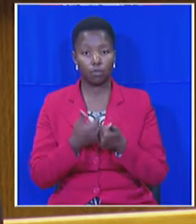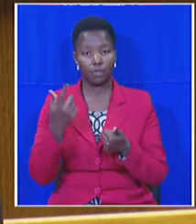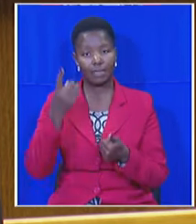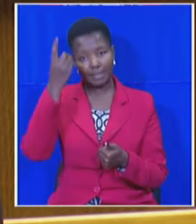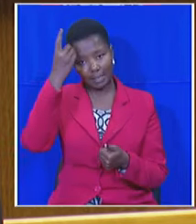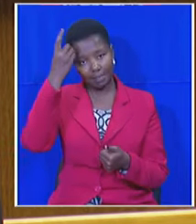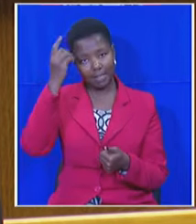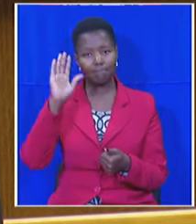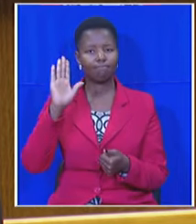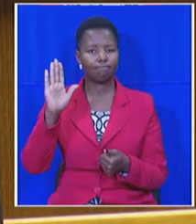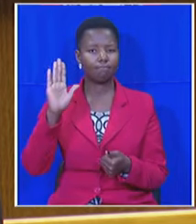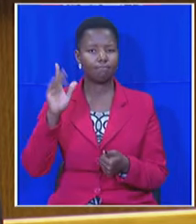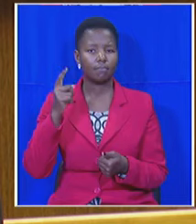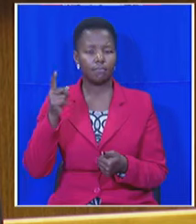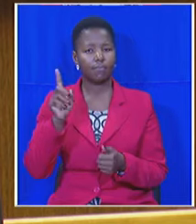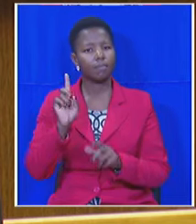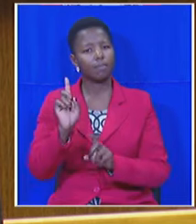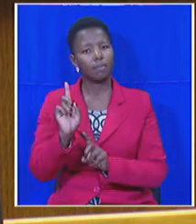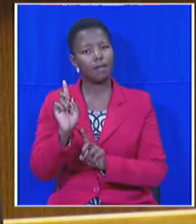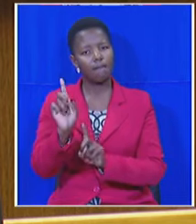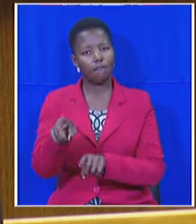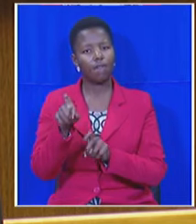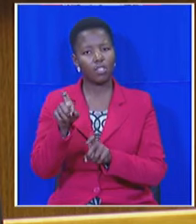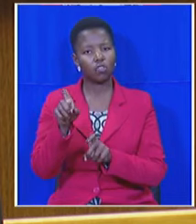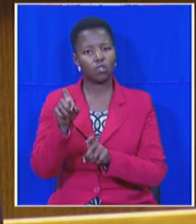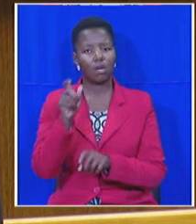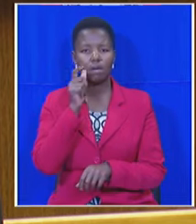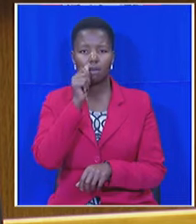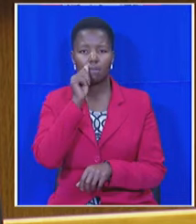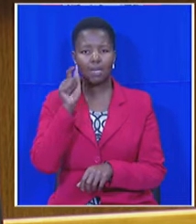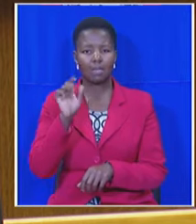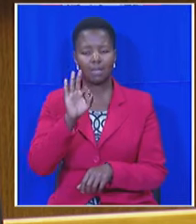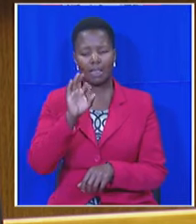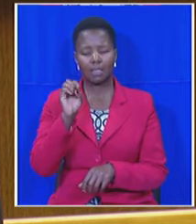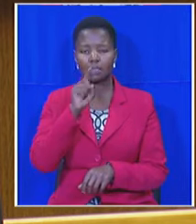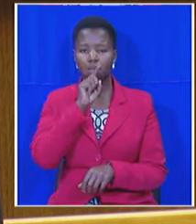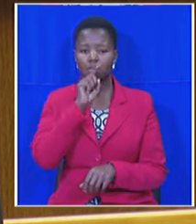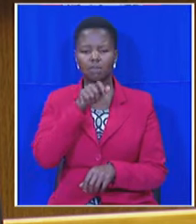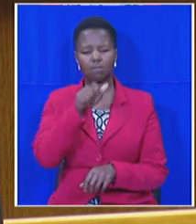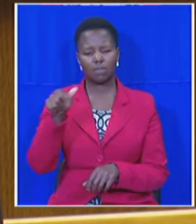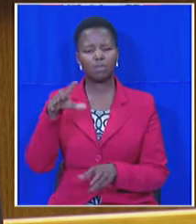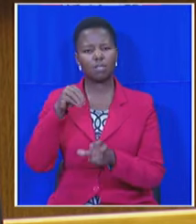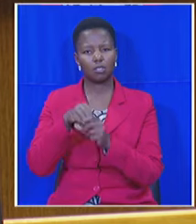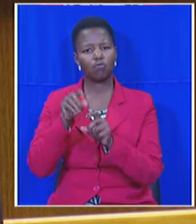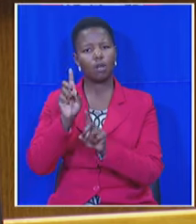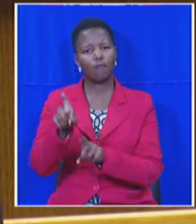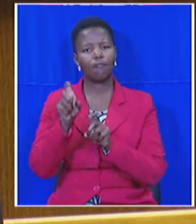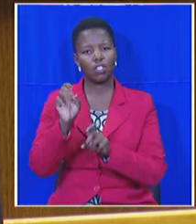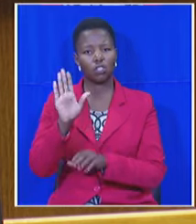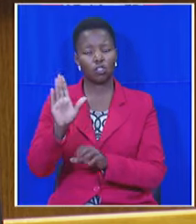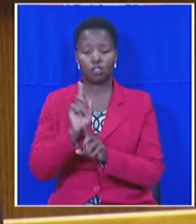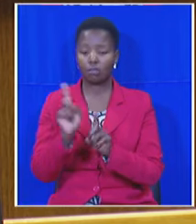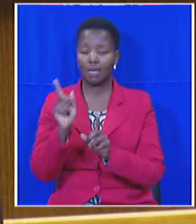with regards to the fishermen. There's about a 30,000 strong fishing community there who have been refused permission